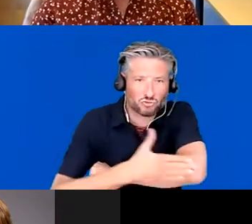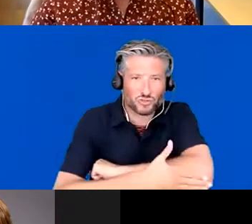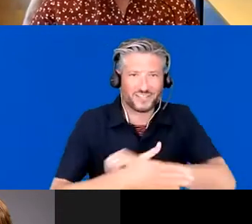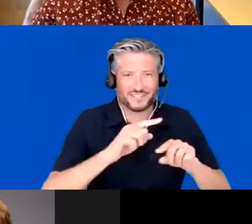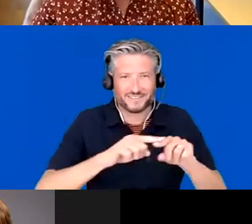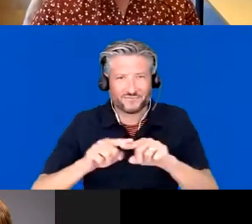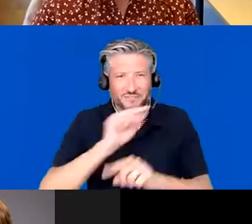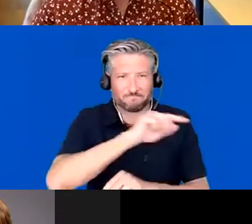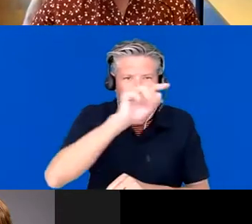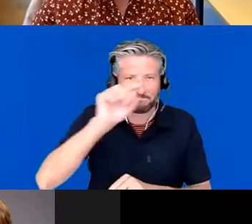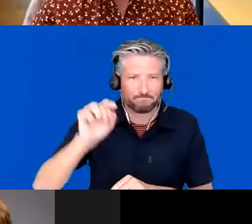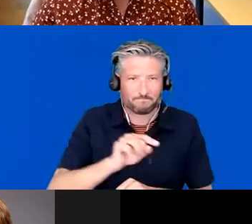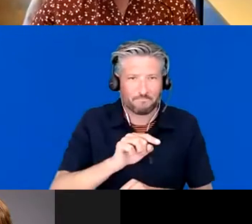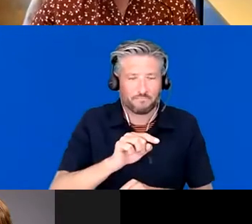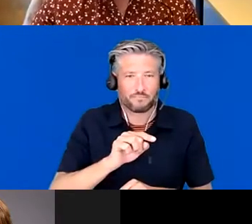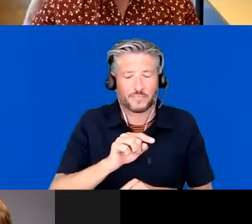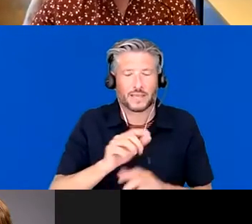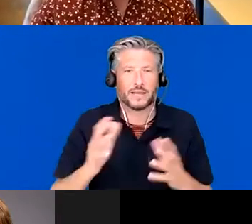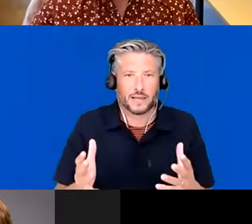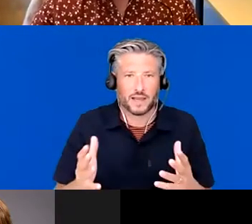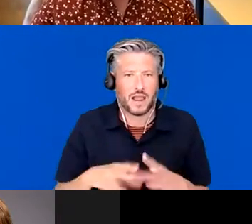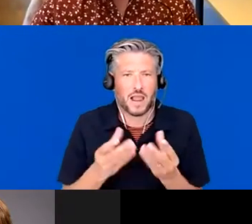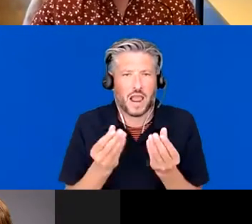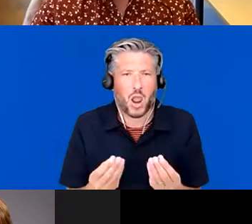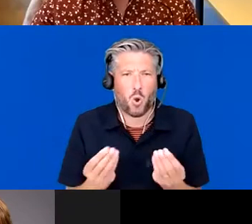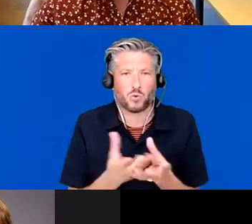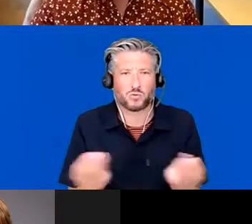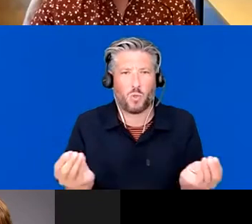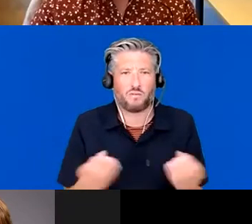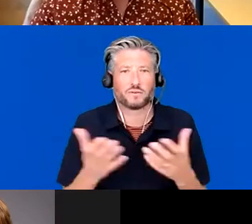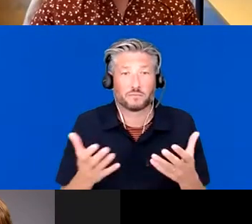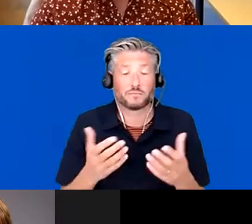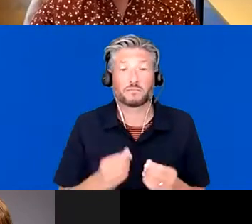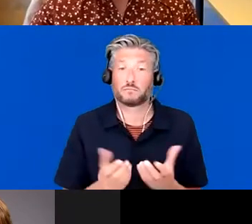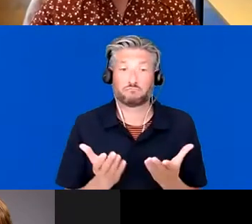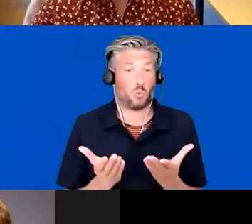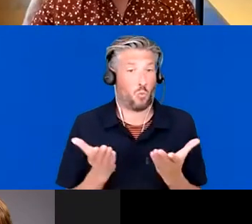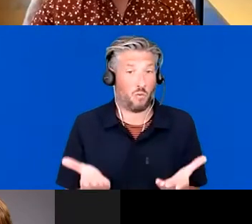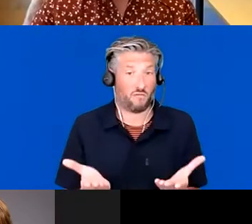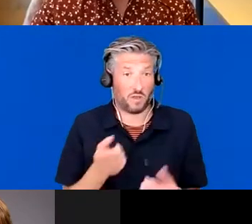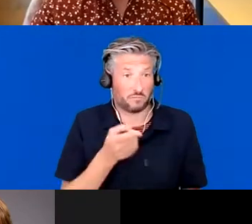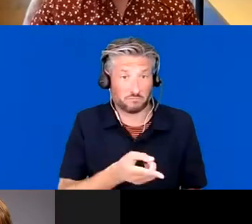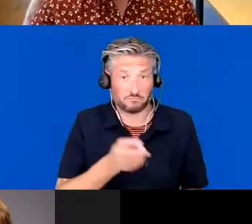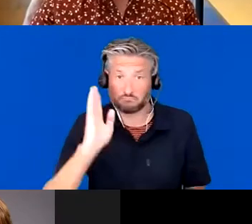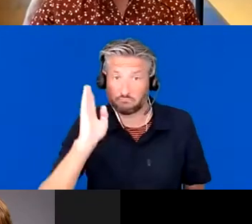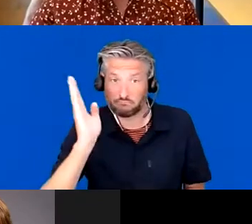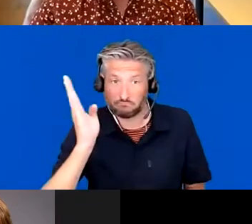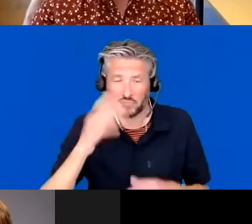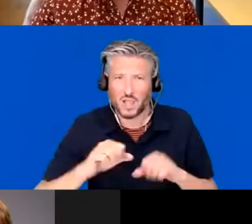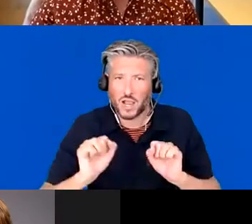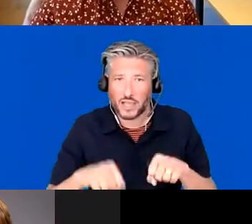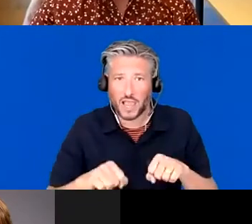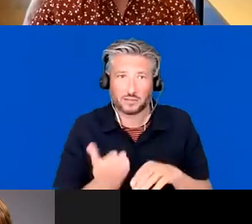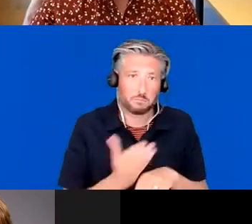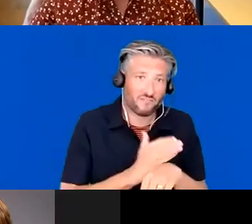of other things. So we gave people the option of doing a pre-recorded talk. So we basically said, we strongly recommend you to present